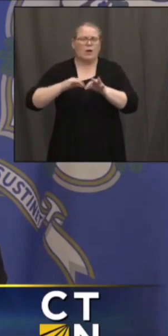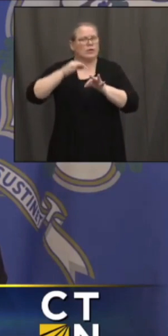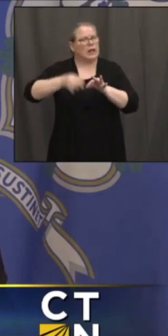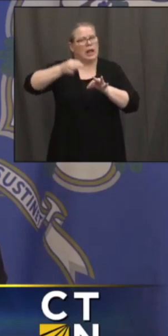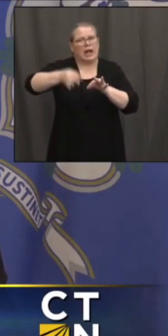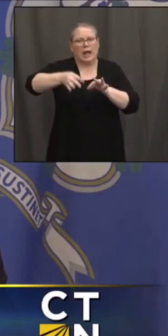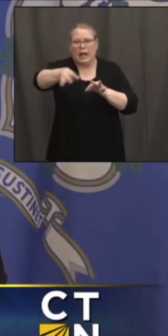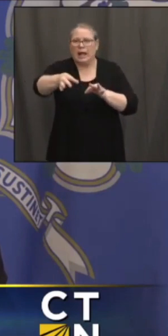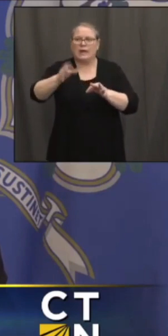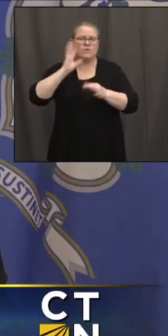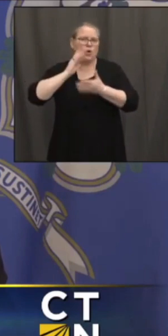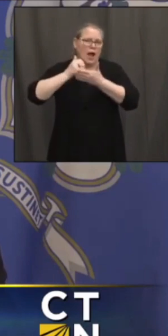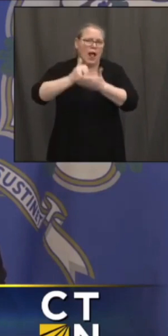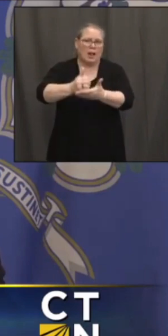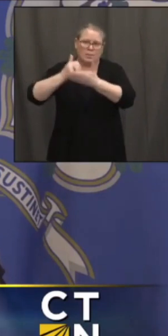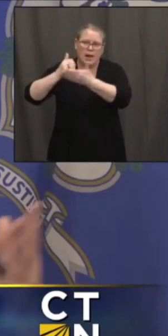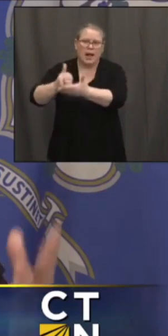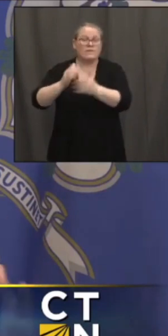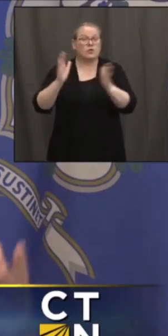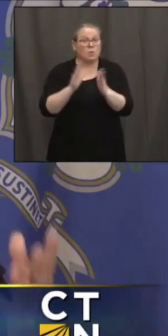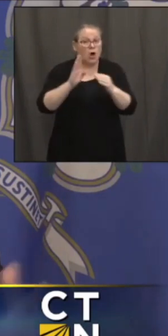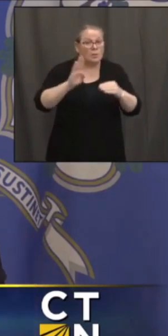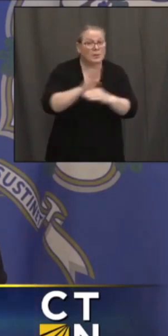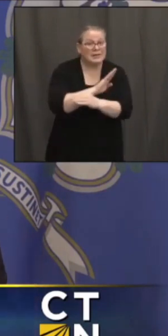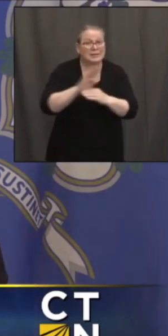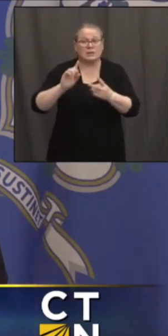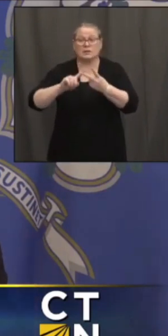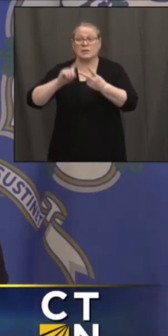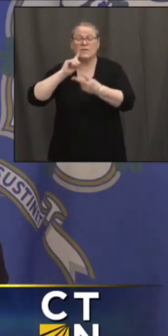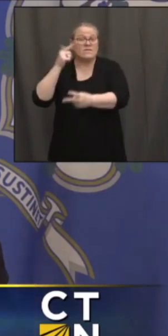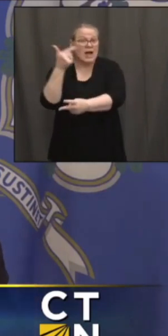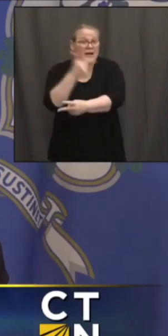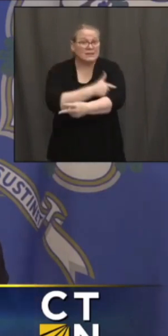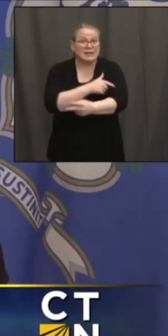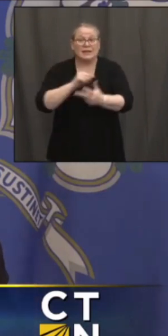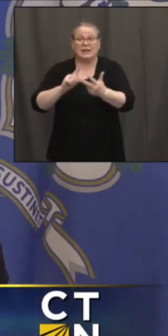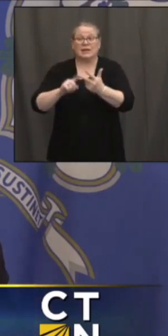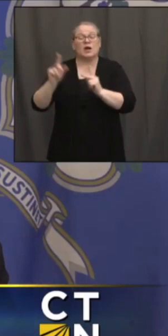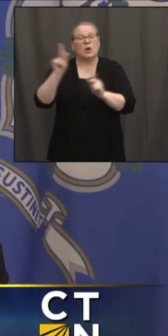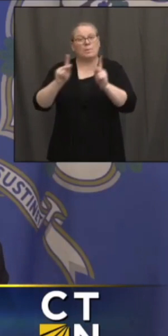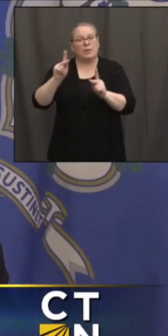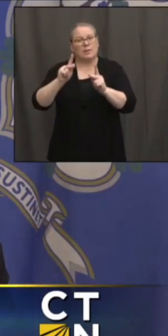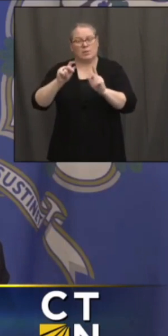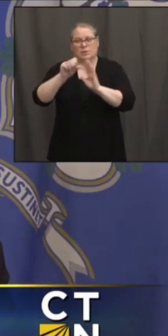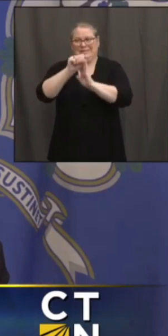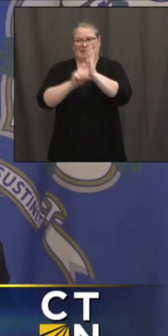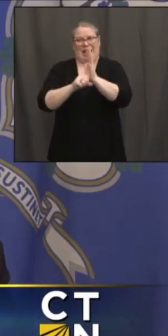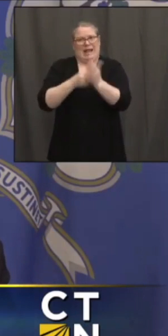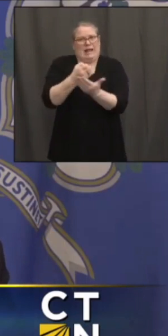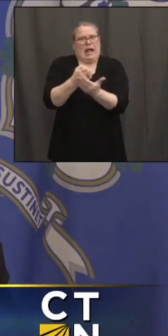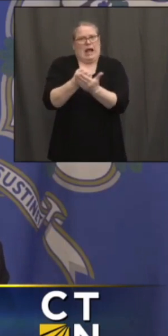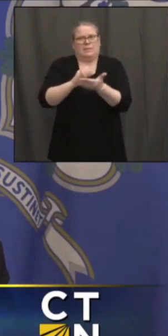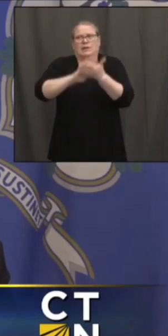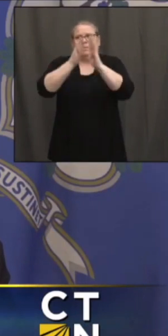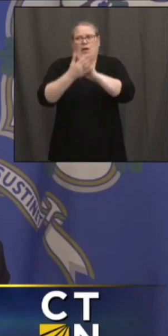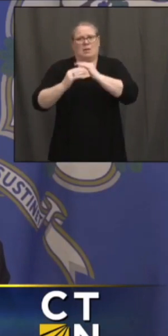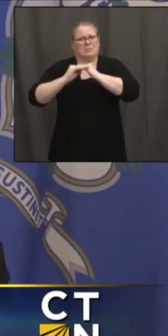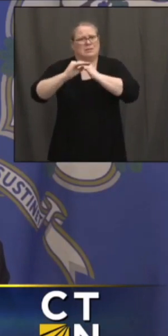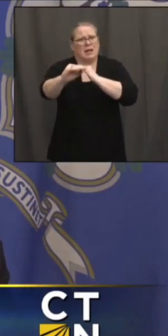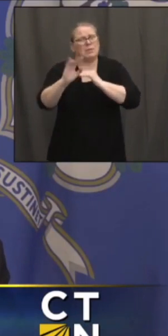what it means in terms of small business, what it means in terms of stabilizing our respective state economies is that